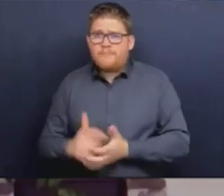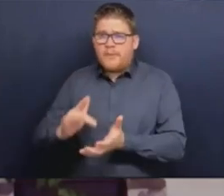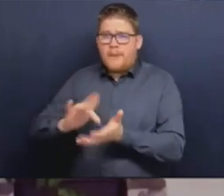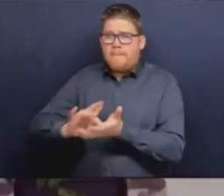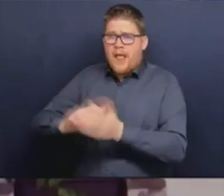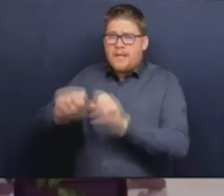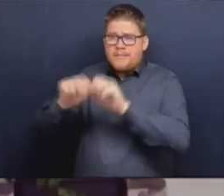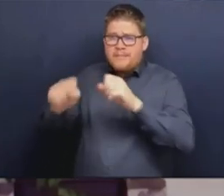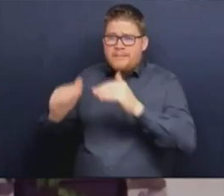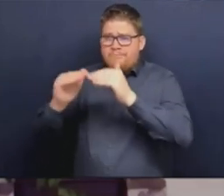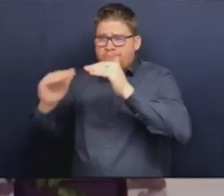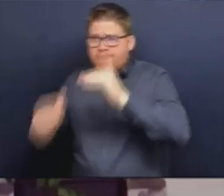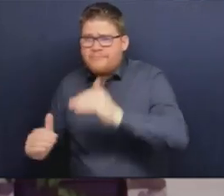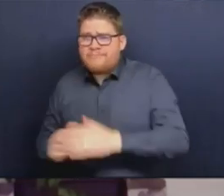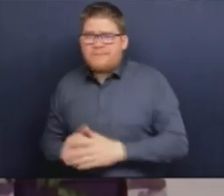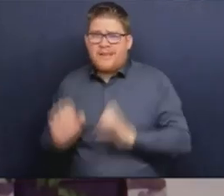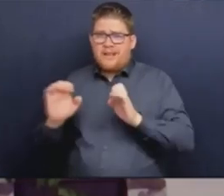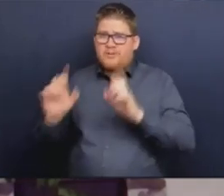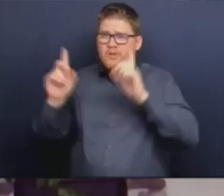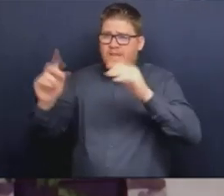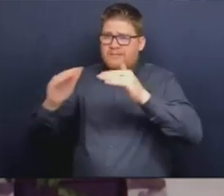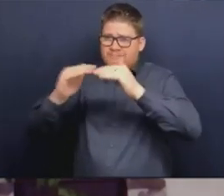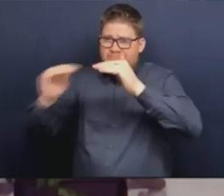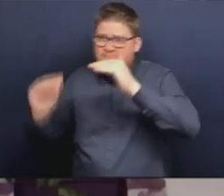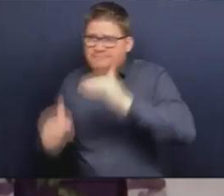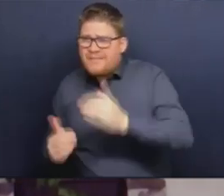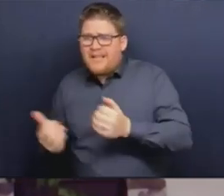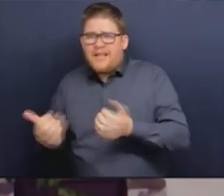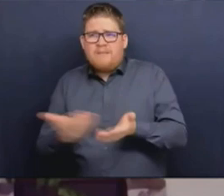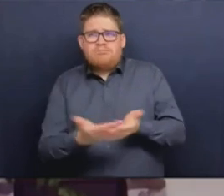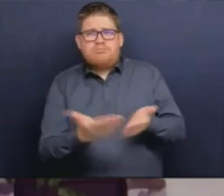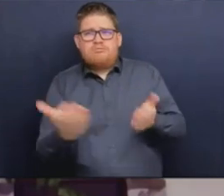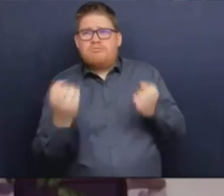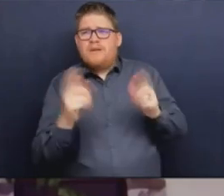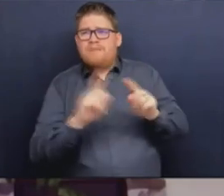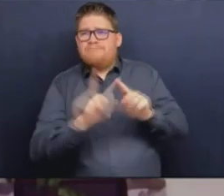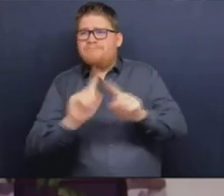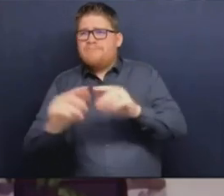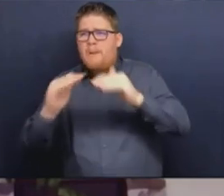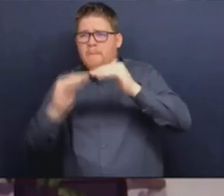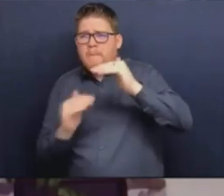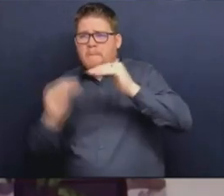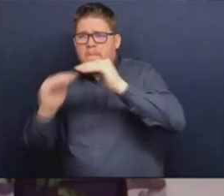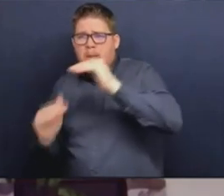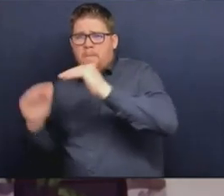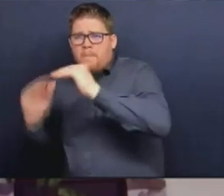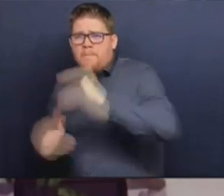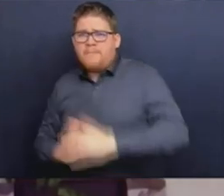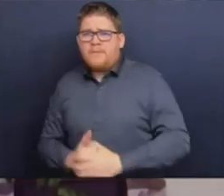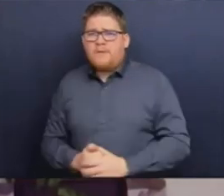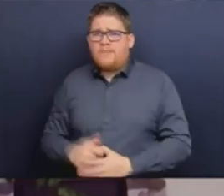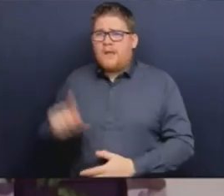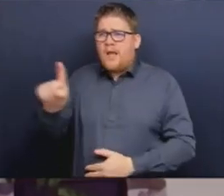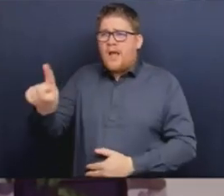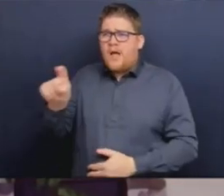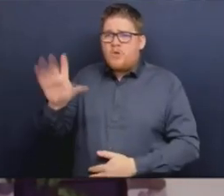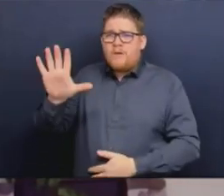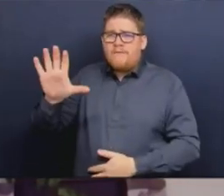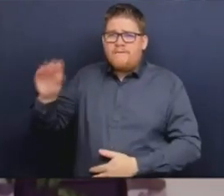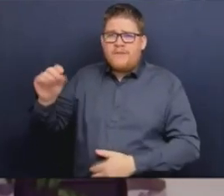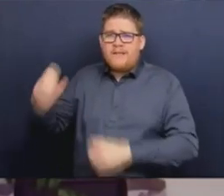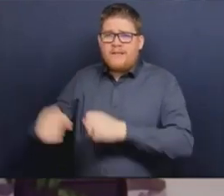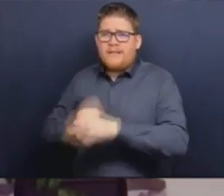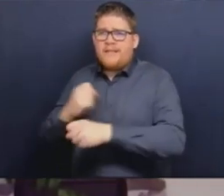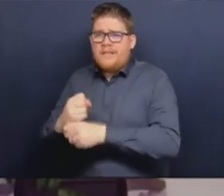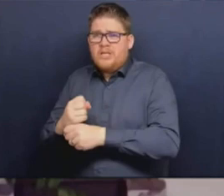society. This is reflective of the past 150 years of colonial legacy of discrimination that's been